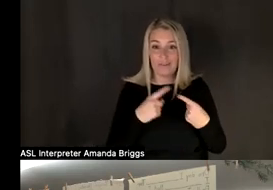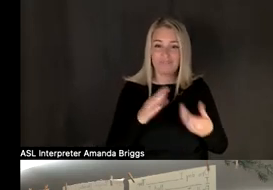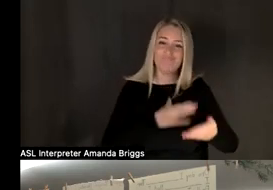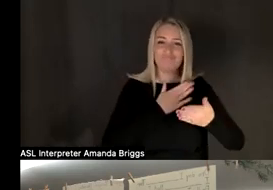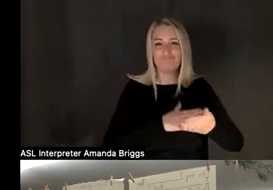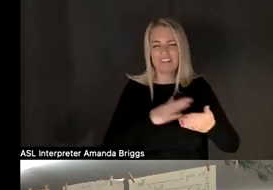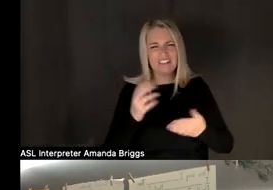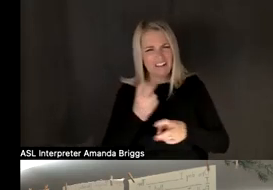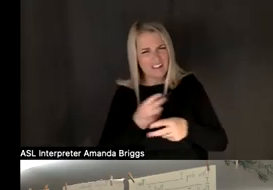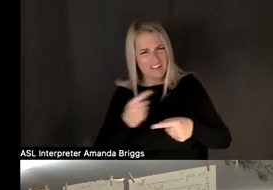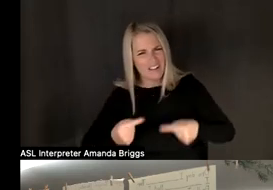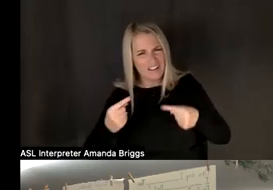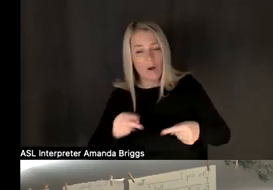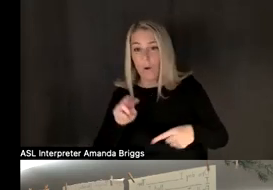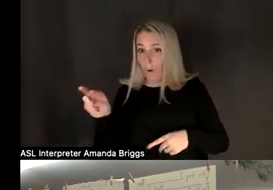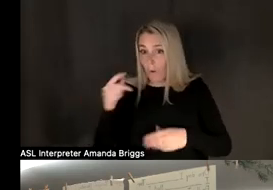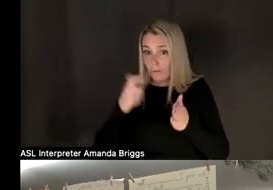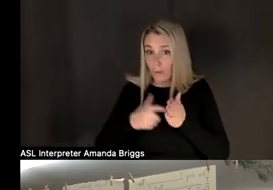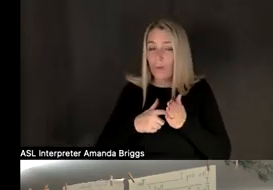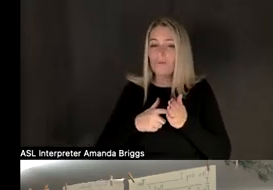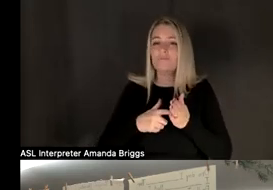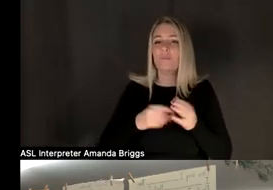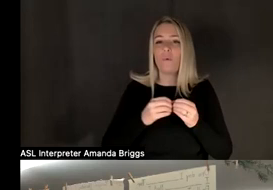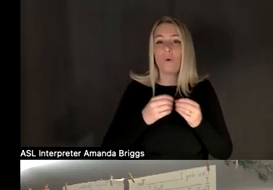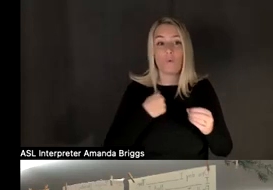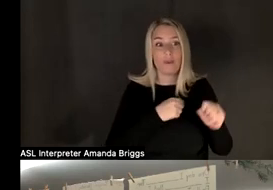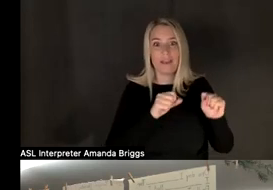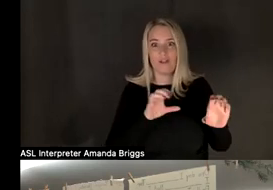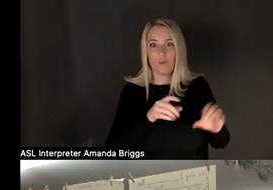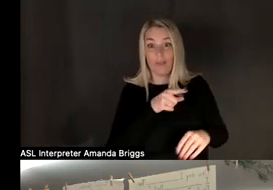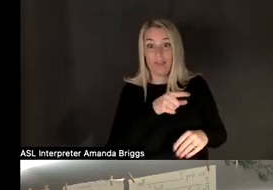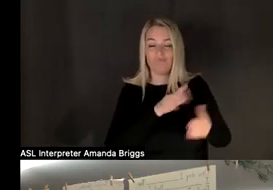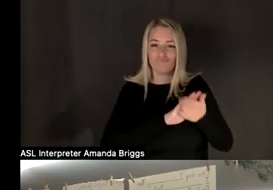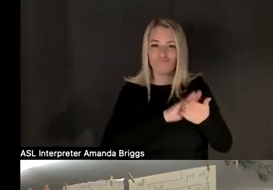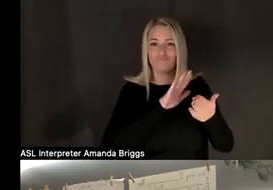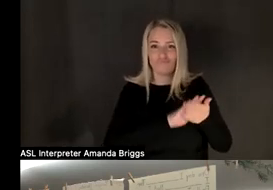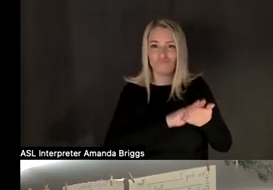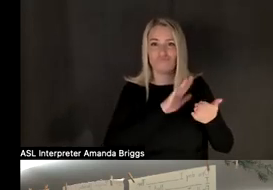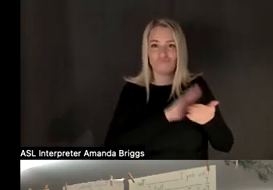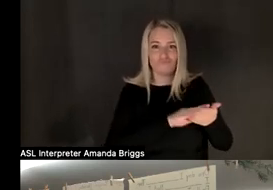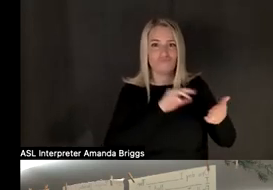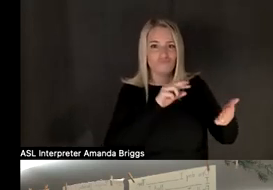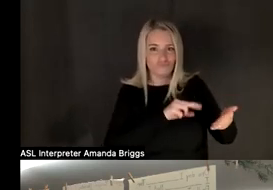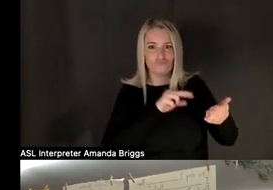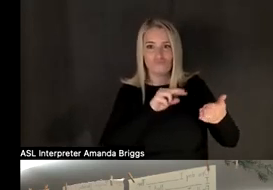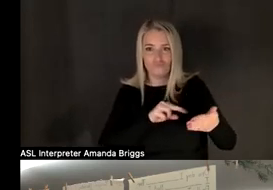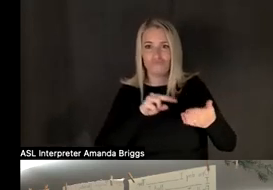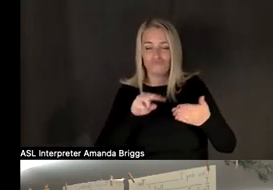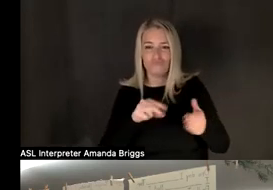the more we can do this as they're getting ready to read, the easier these 5 pillars will.